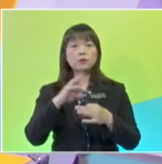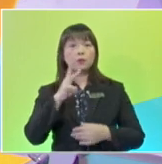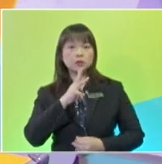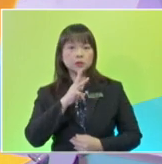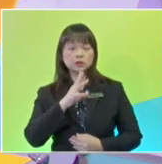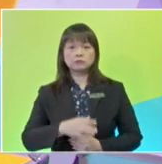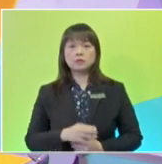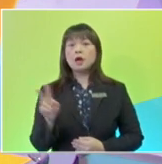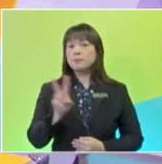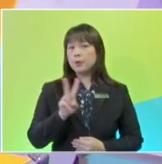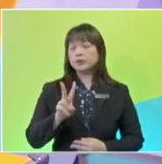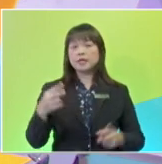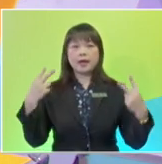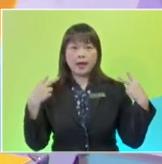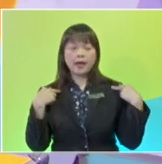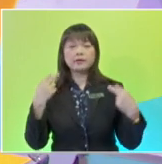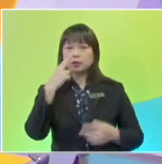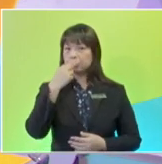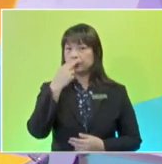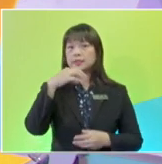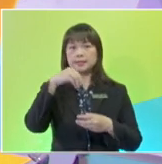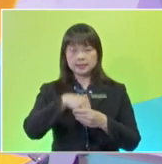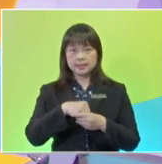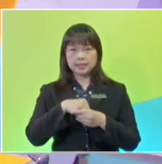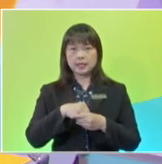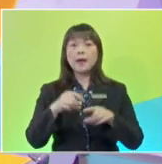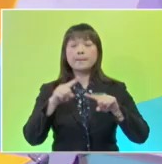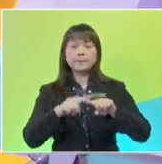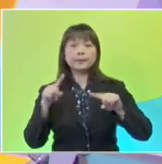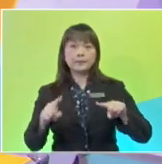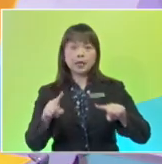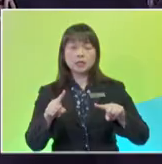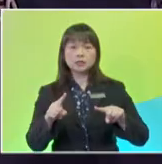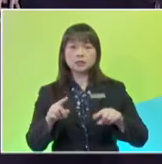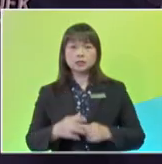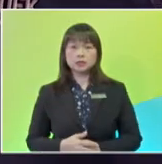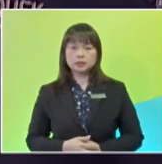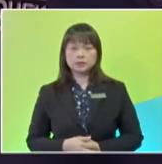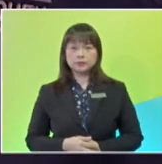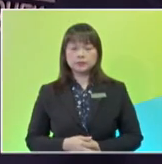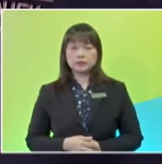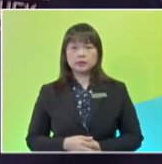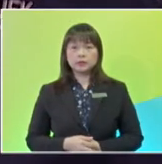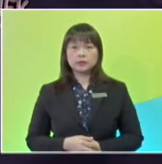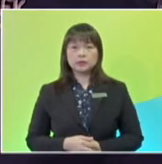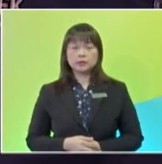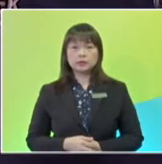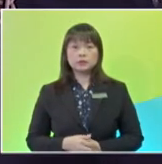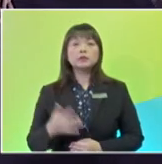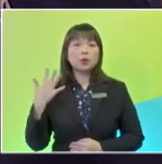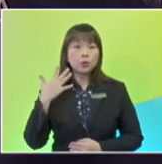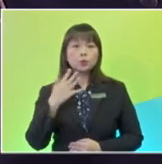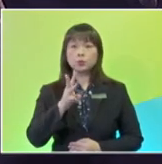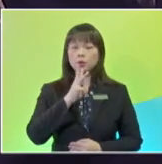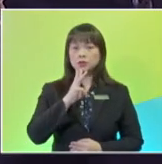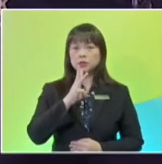still has sugar inside, correct? Okay. But which amount is more? On the left or on my right? The hot water is left hand side. The hot water